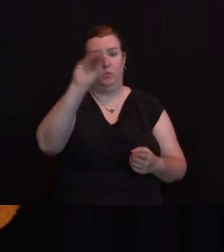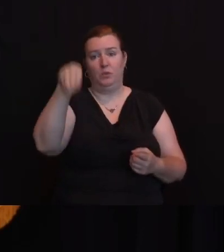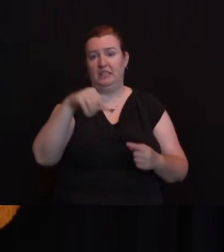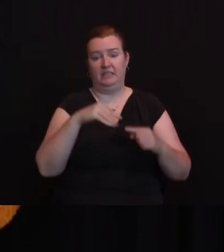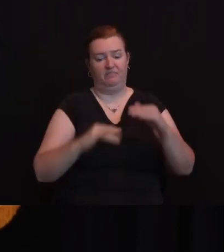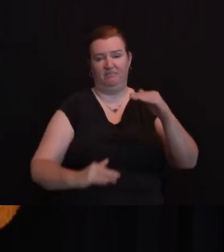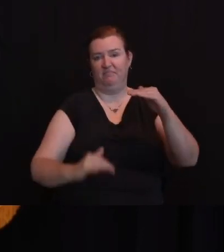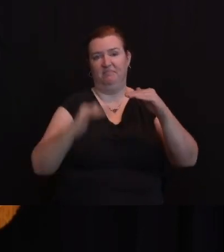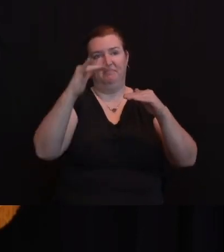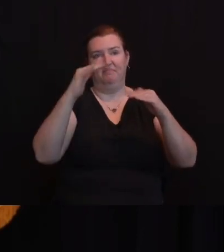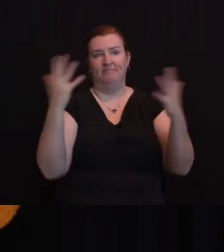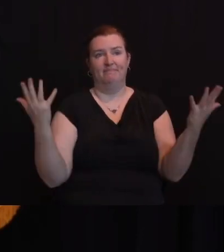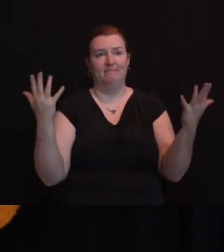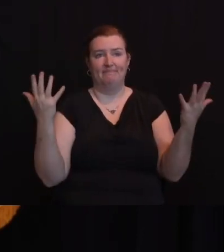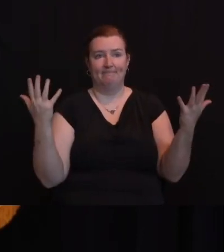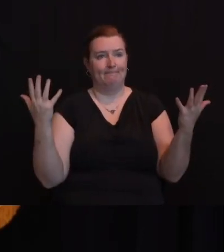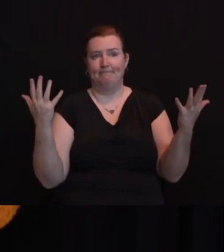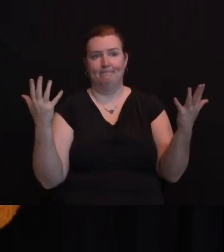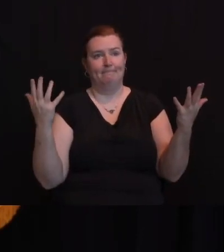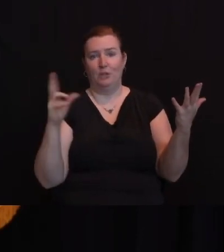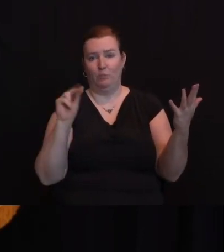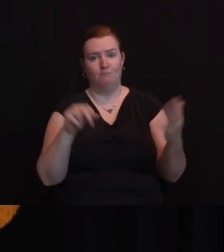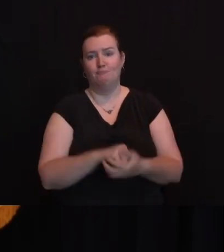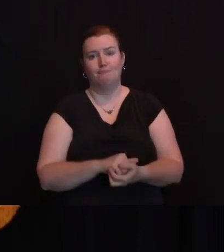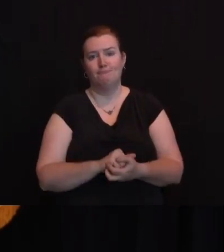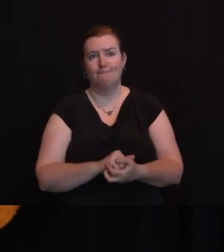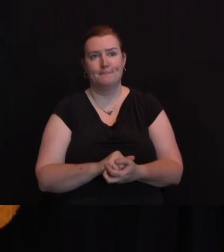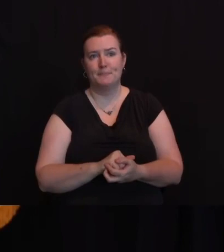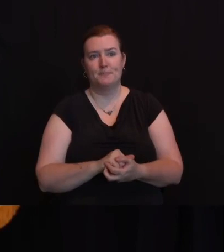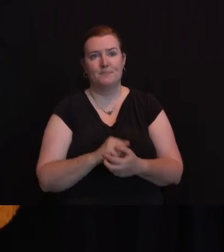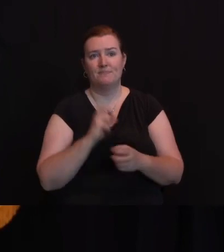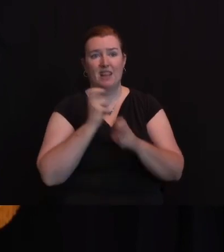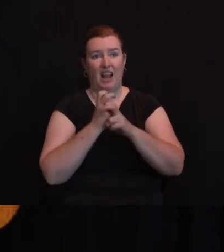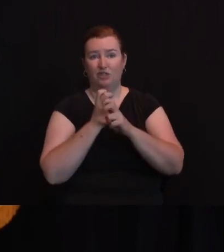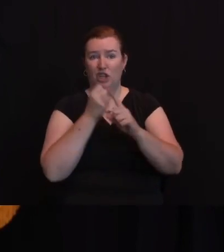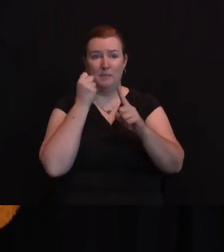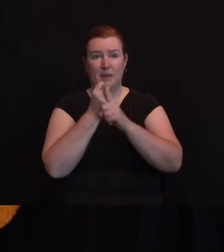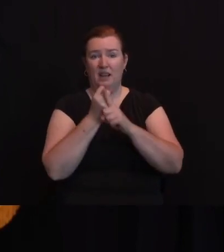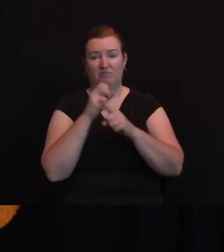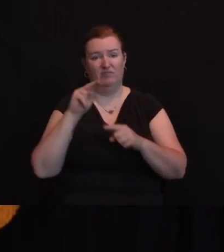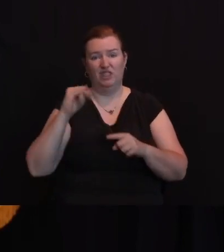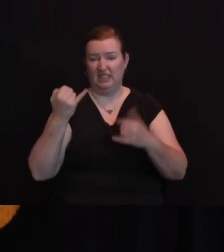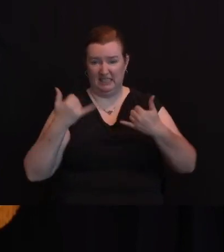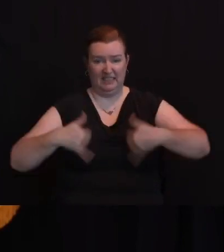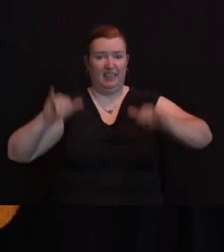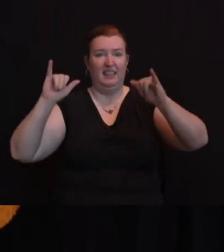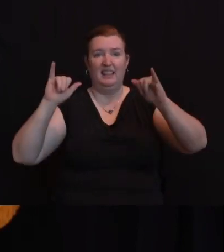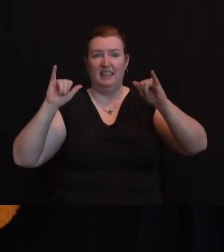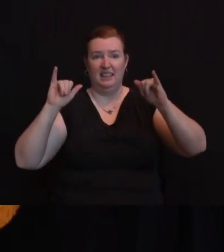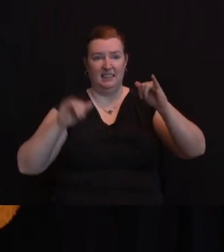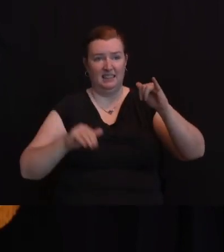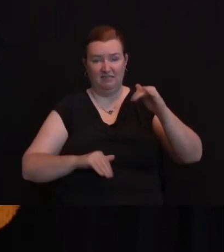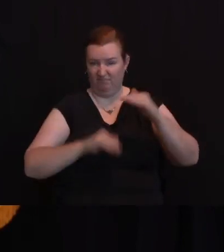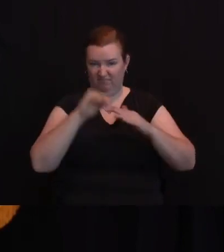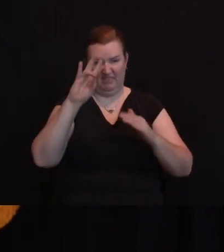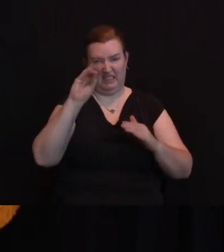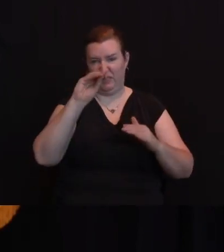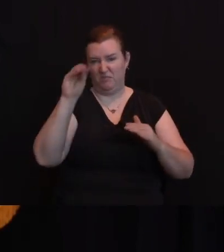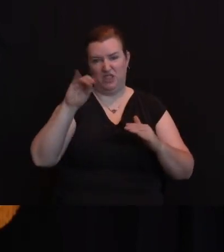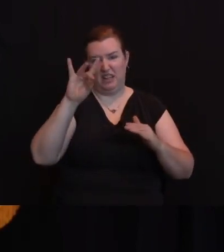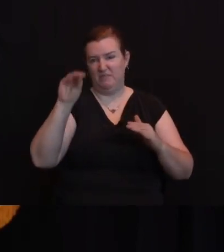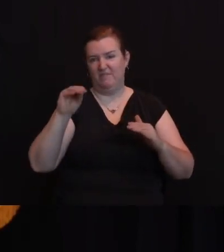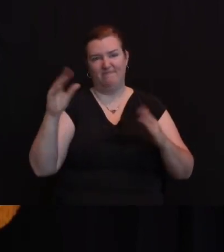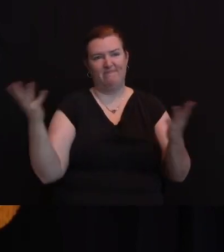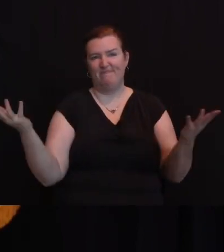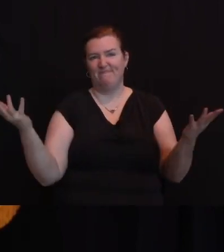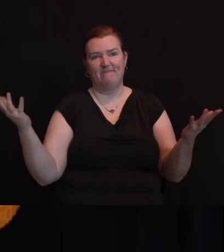that no, even in harder hit parts of New Jersey, we don't have anywhere near that number of people who are currently immune. Now, some people are